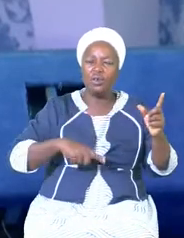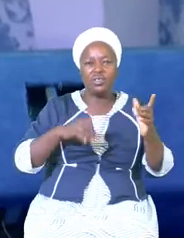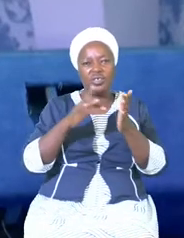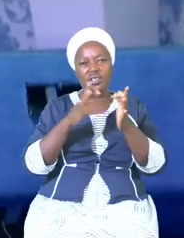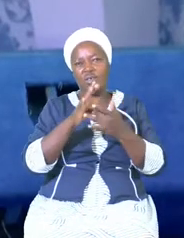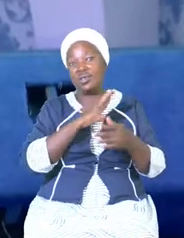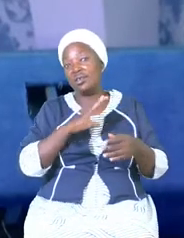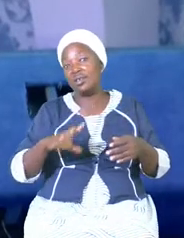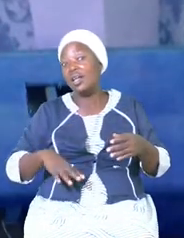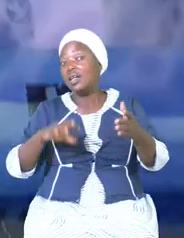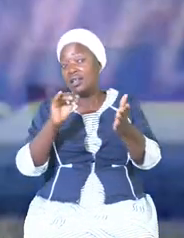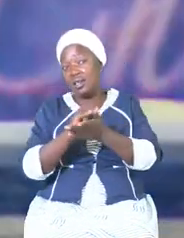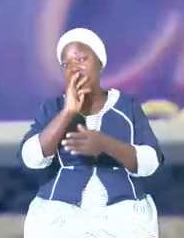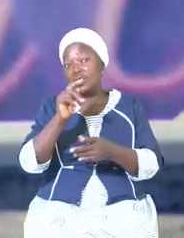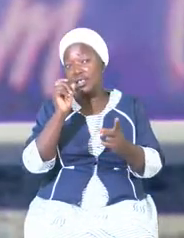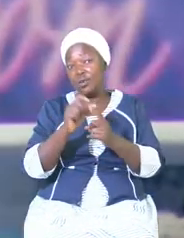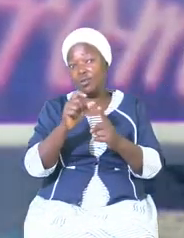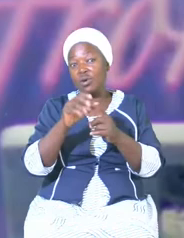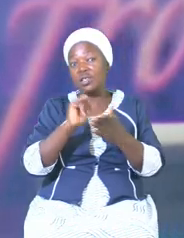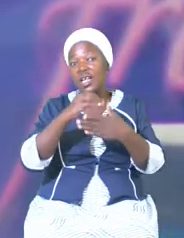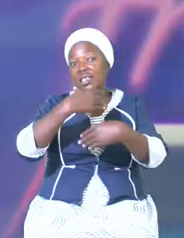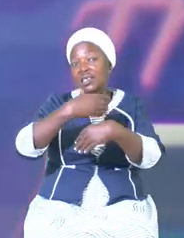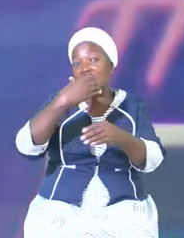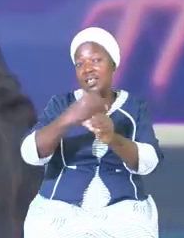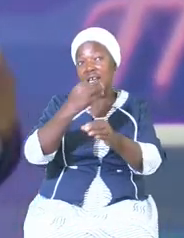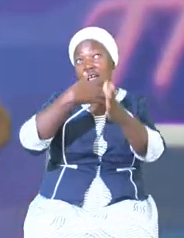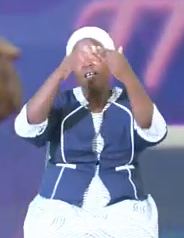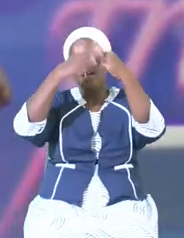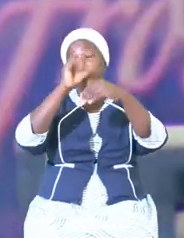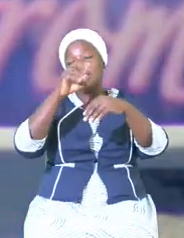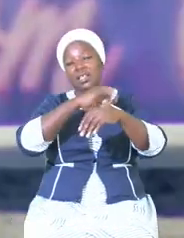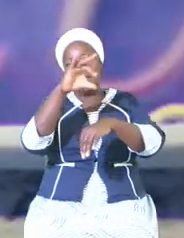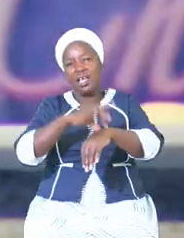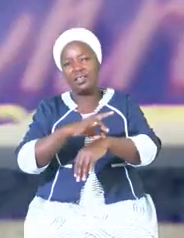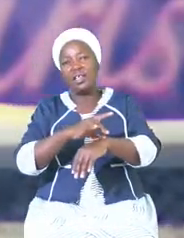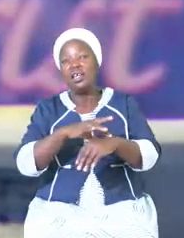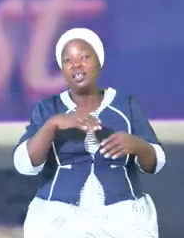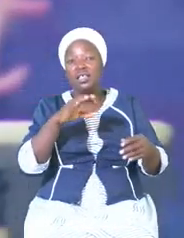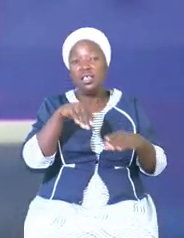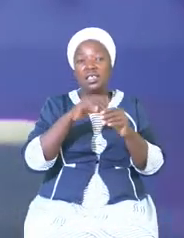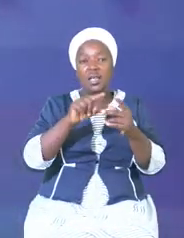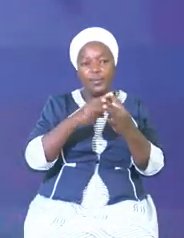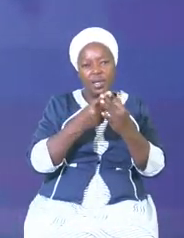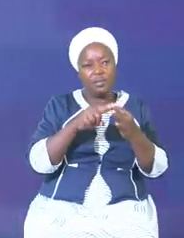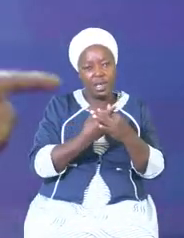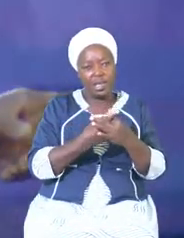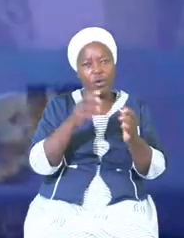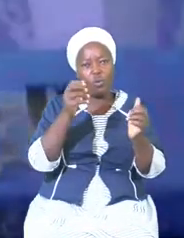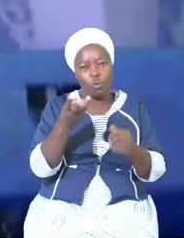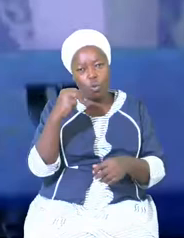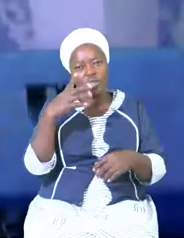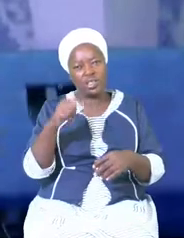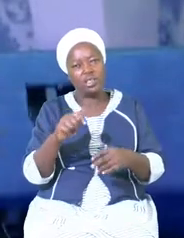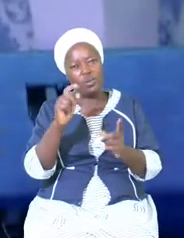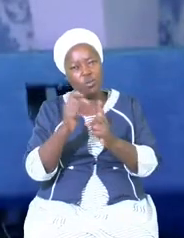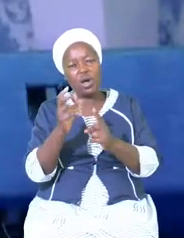the word that created heavens and the earth. In the beginning was the word, and the